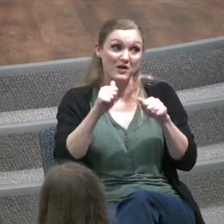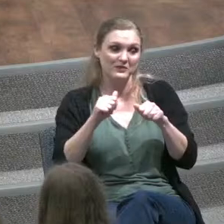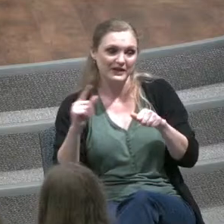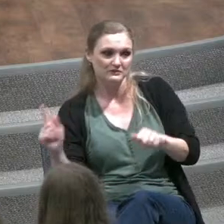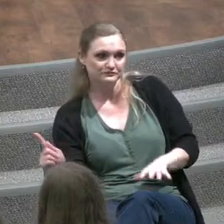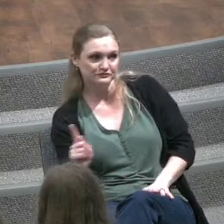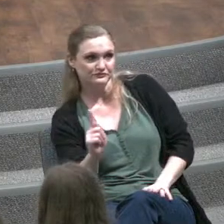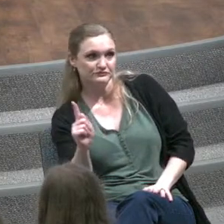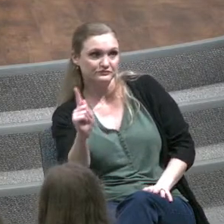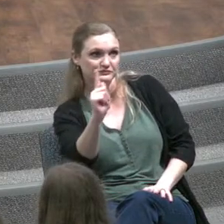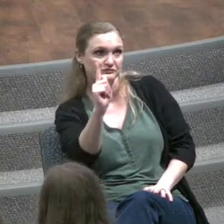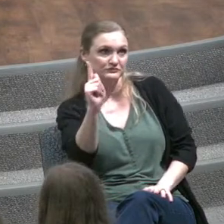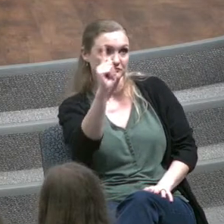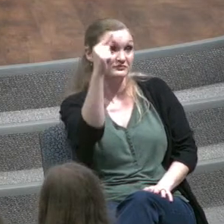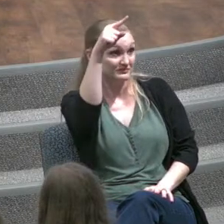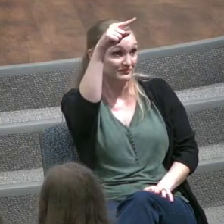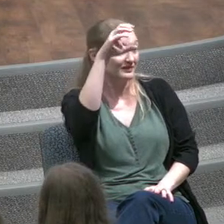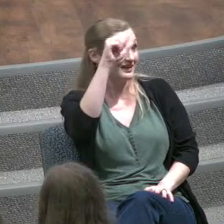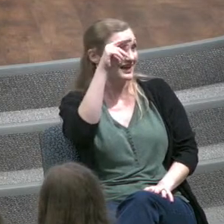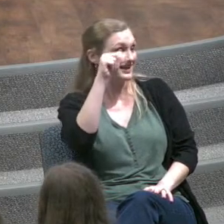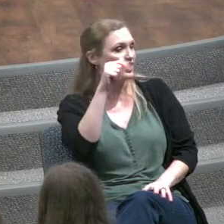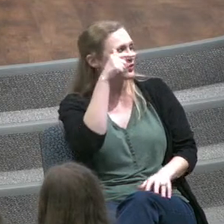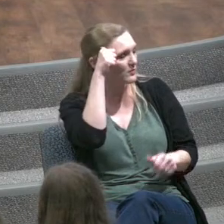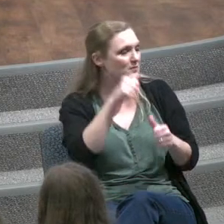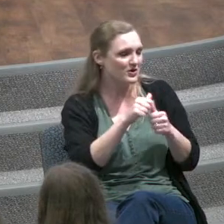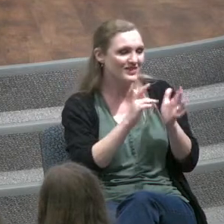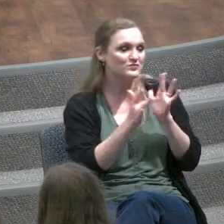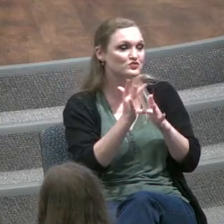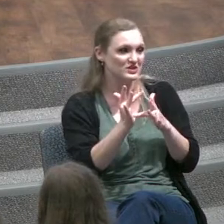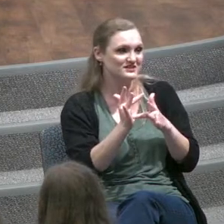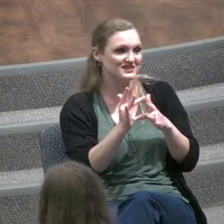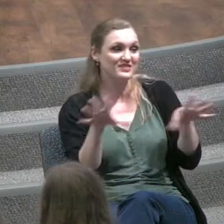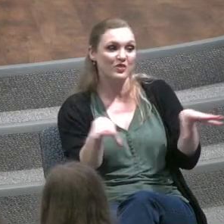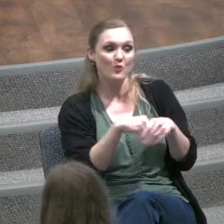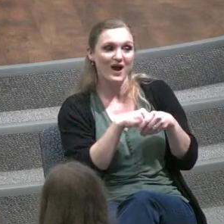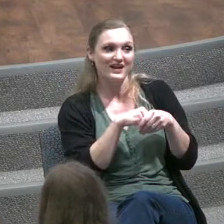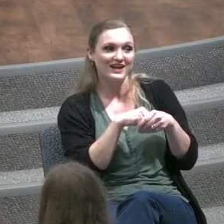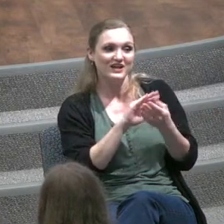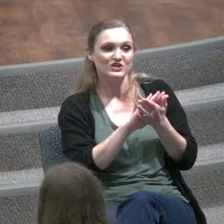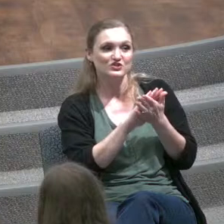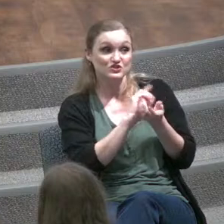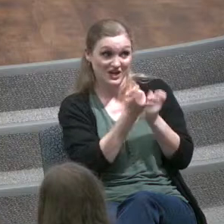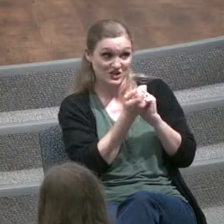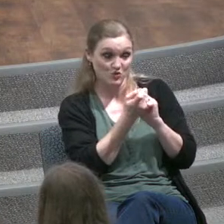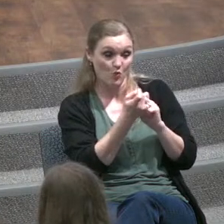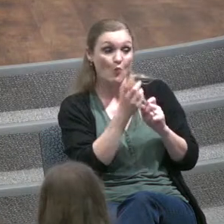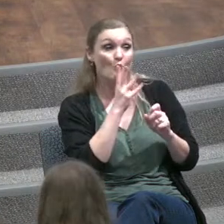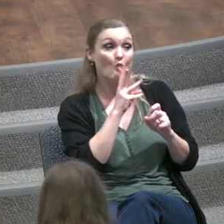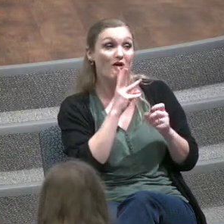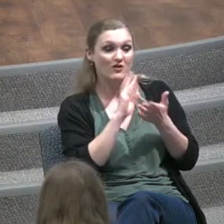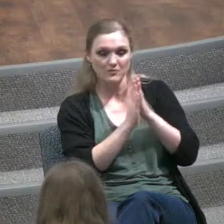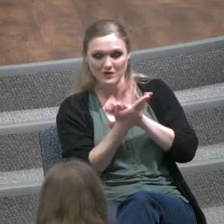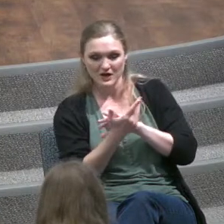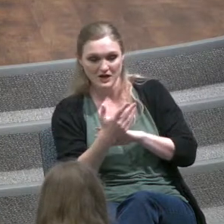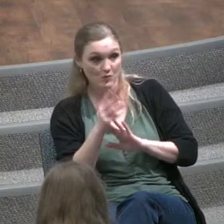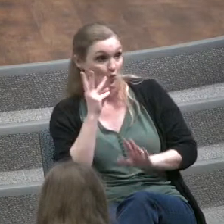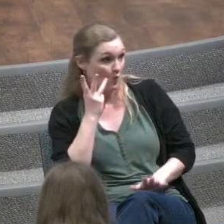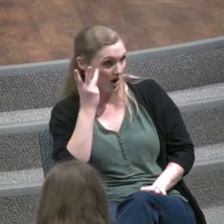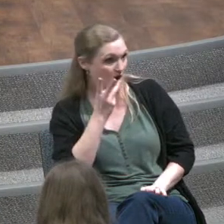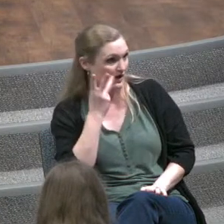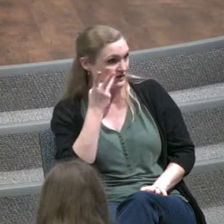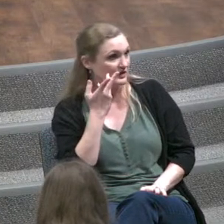me what happened in Cana of Galilee? Yeah, Jesus at the wedding that turned water into wine. The